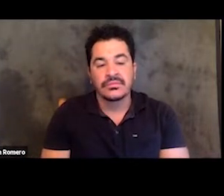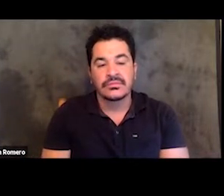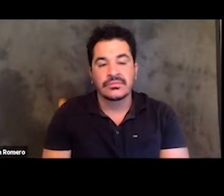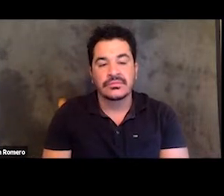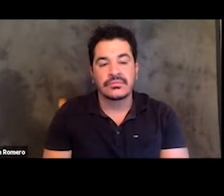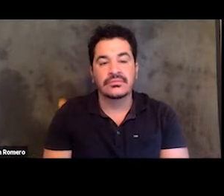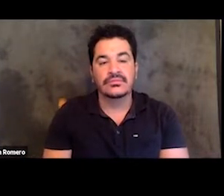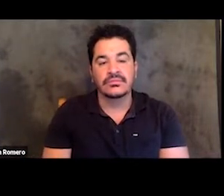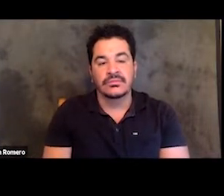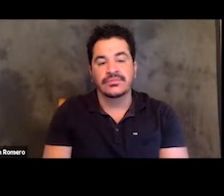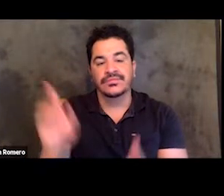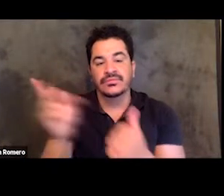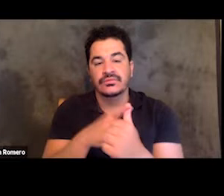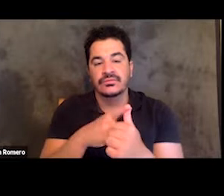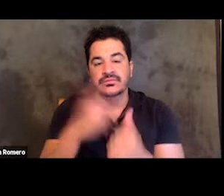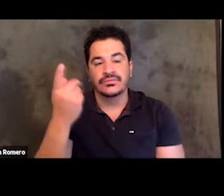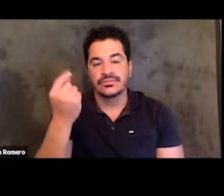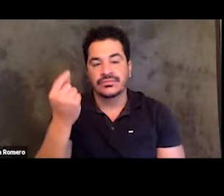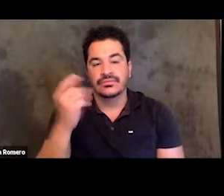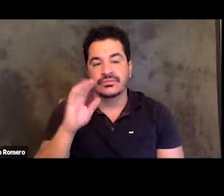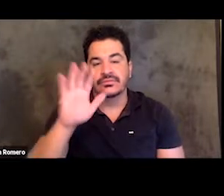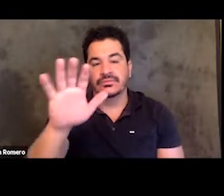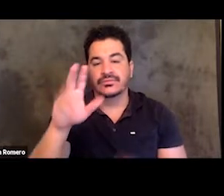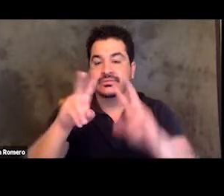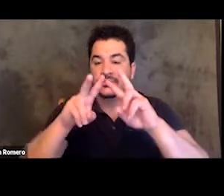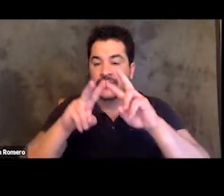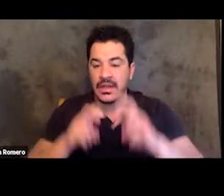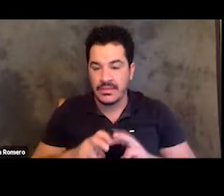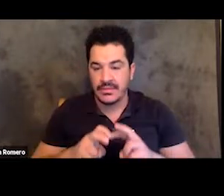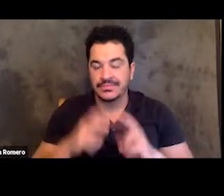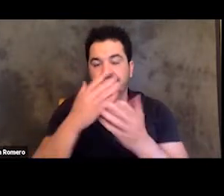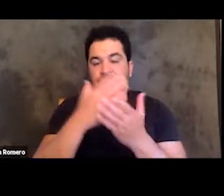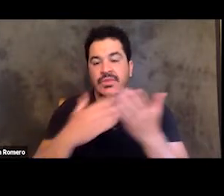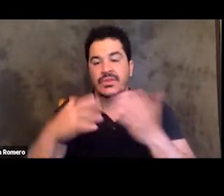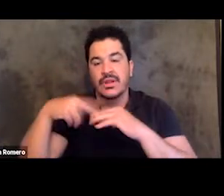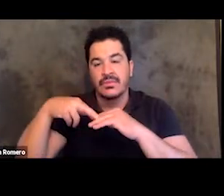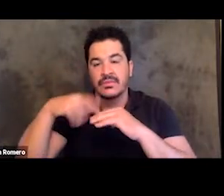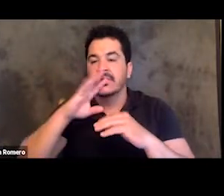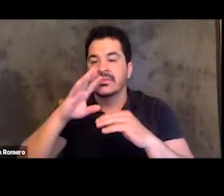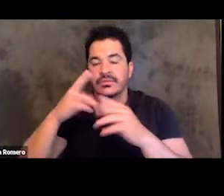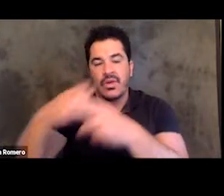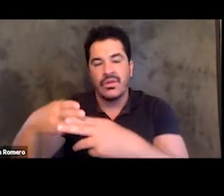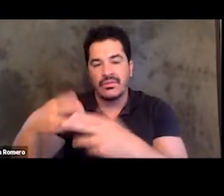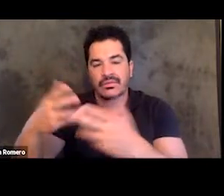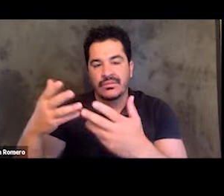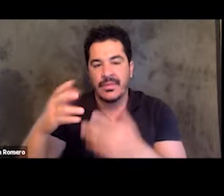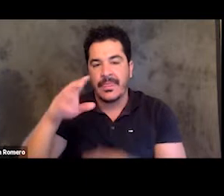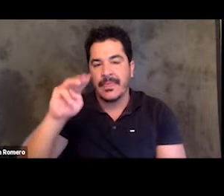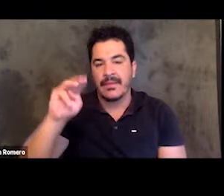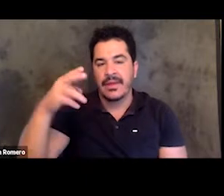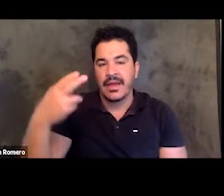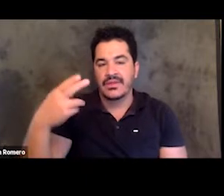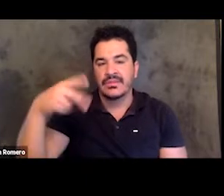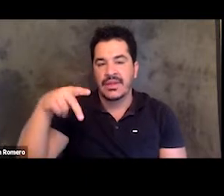So the first step in the process is your assessment, or what some like to refer to as an MHPSS situational